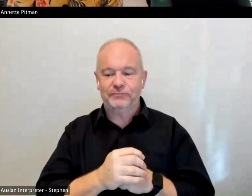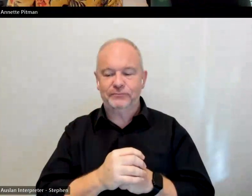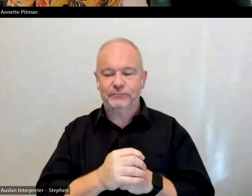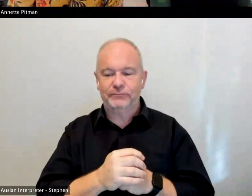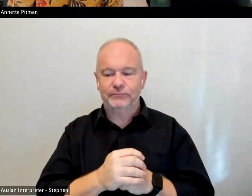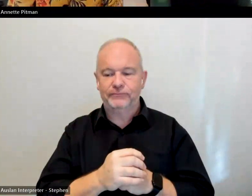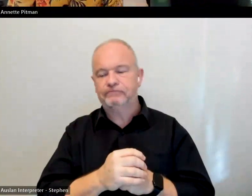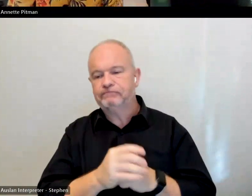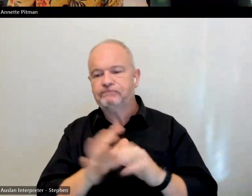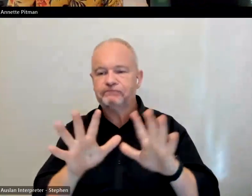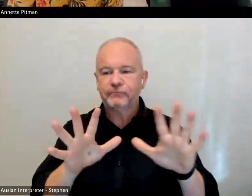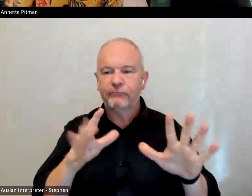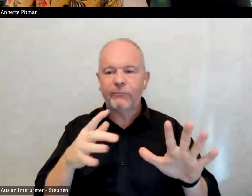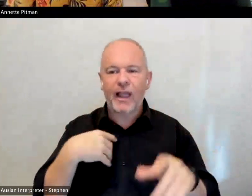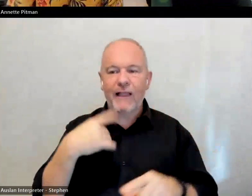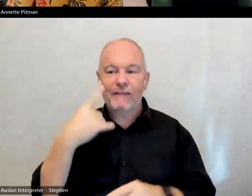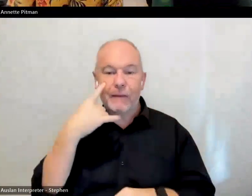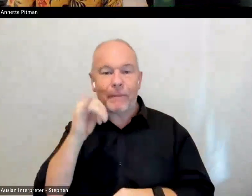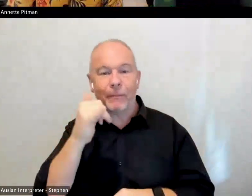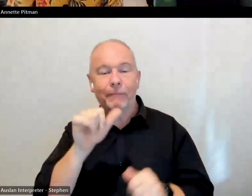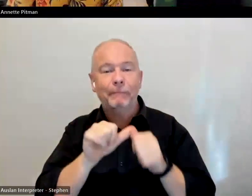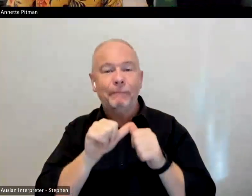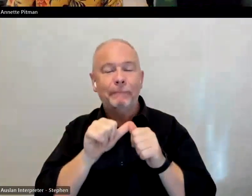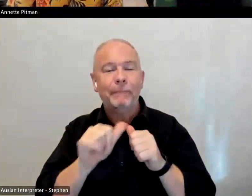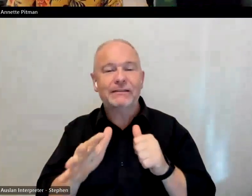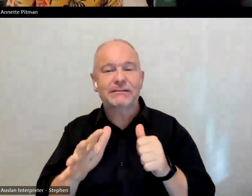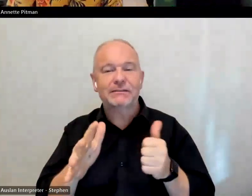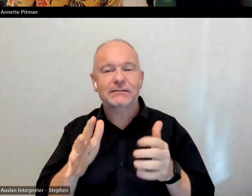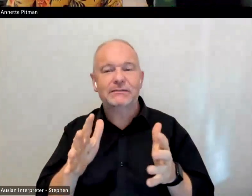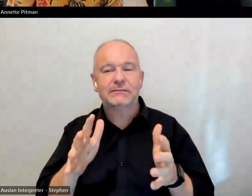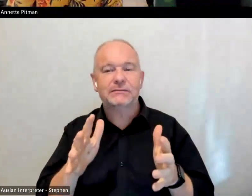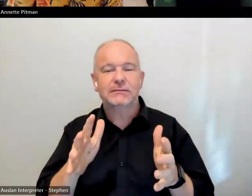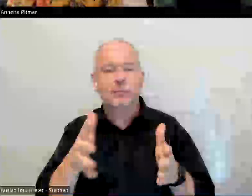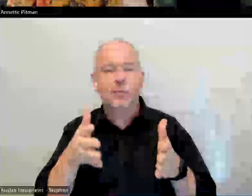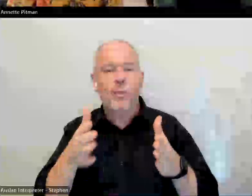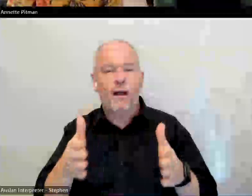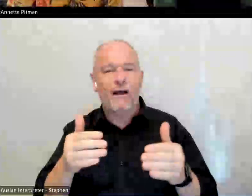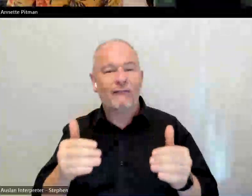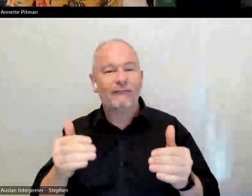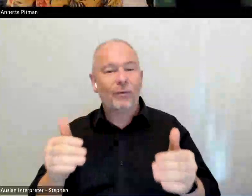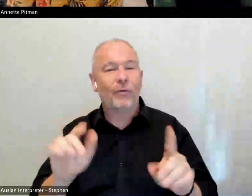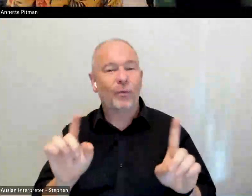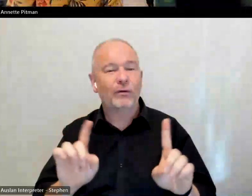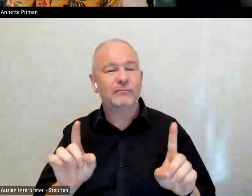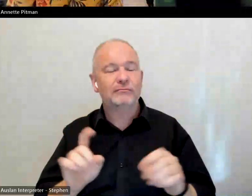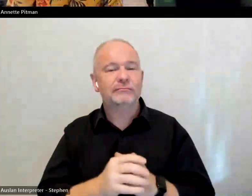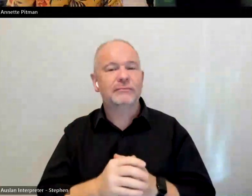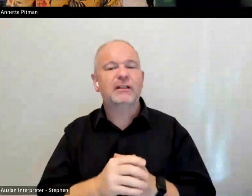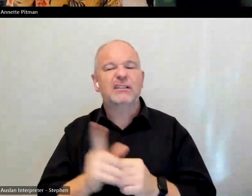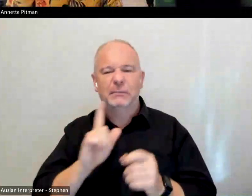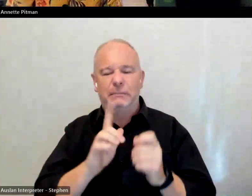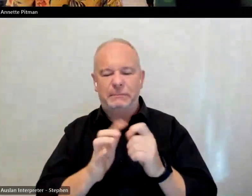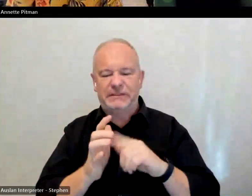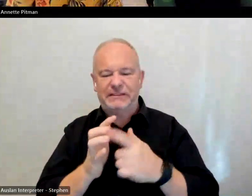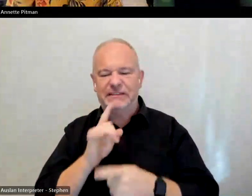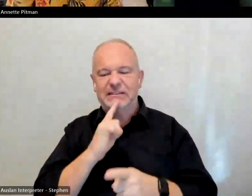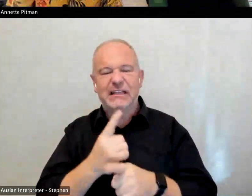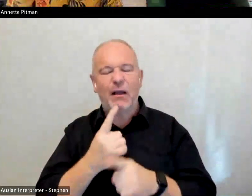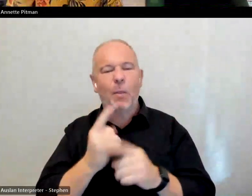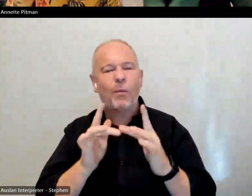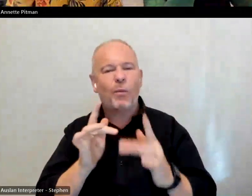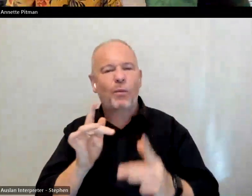I think probably the best way forward is, as Peter said, on our website is a